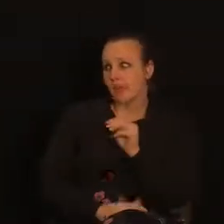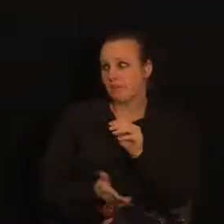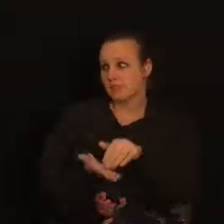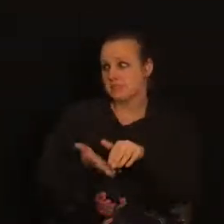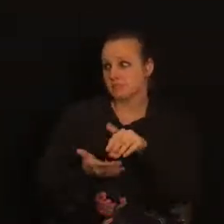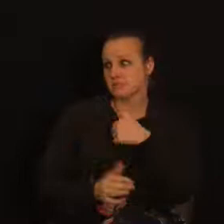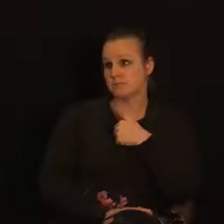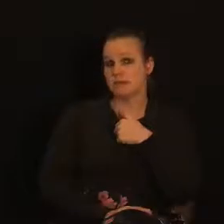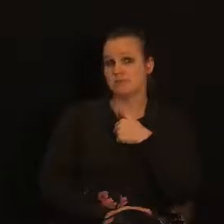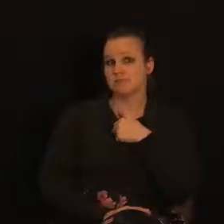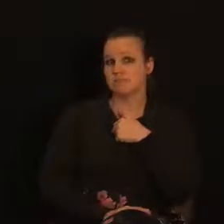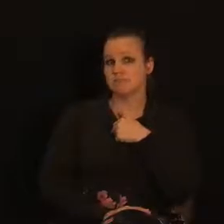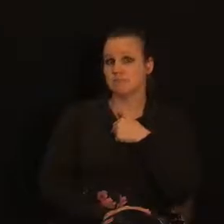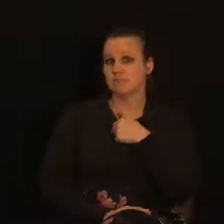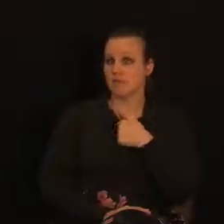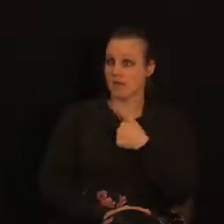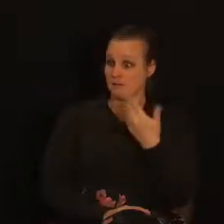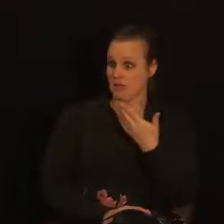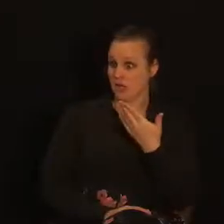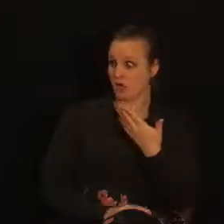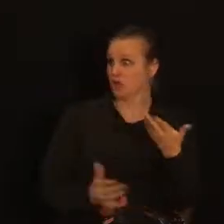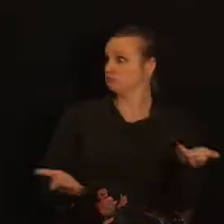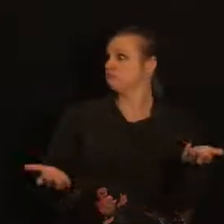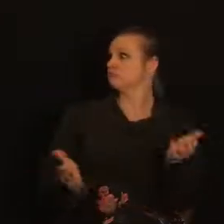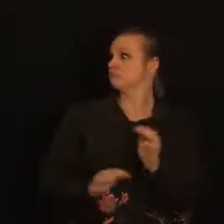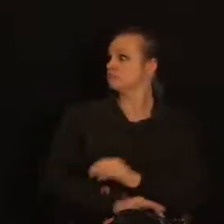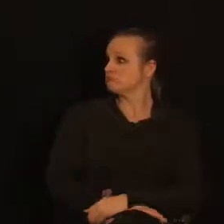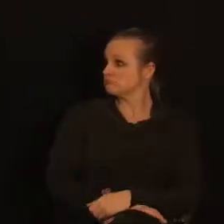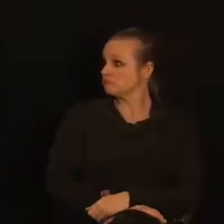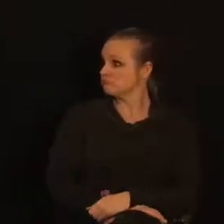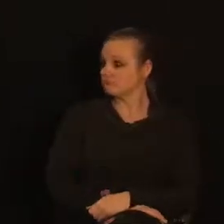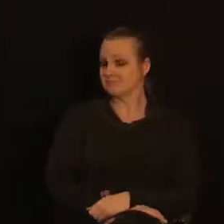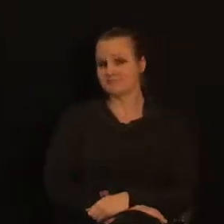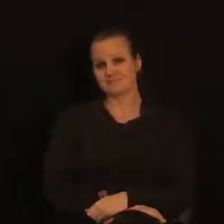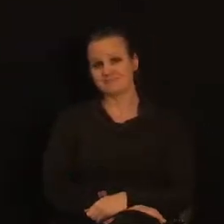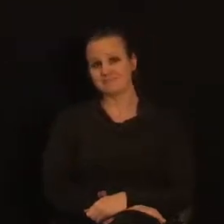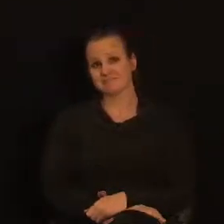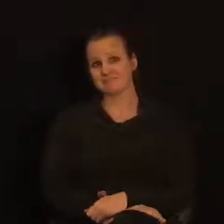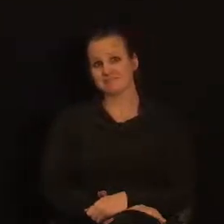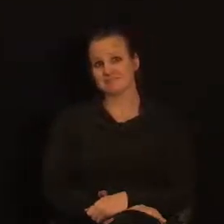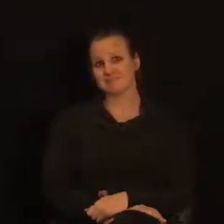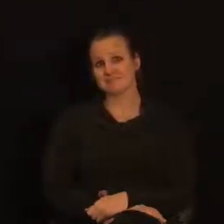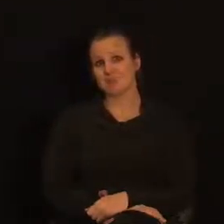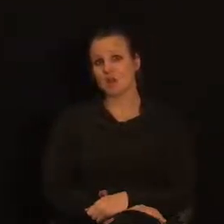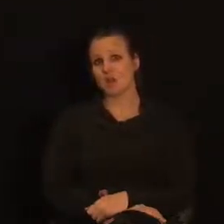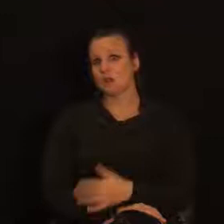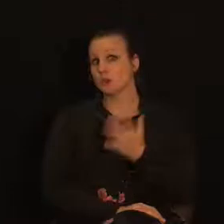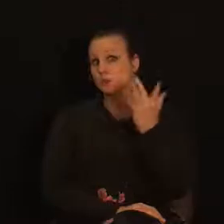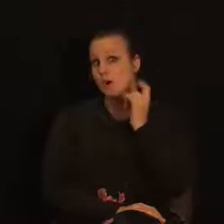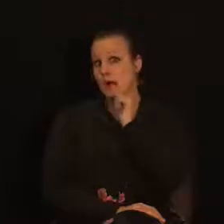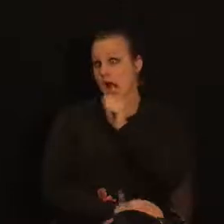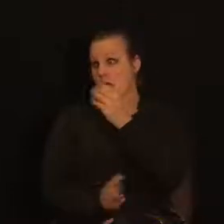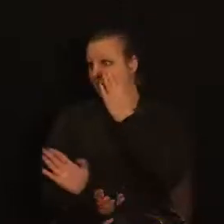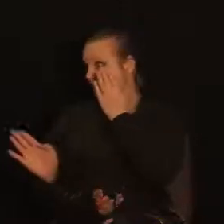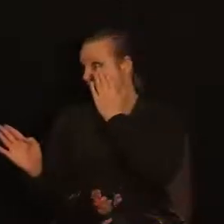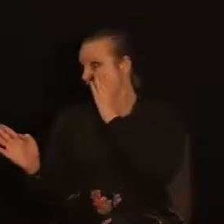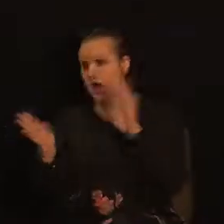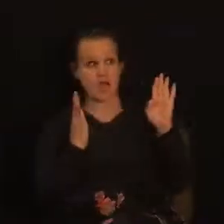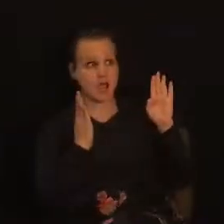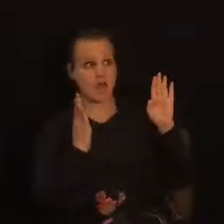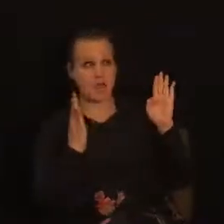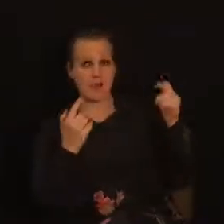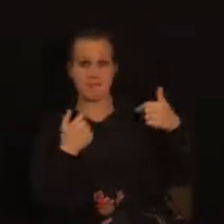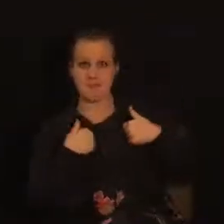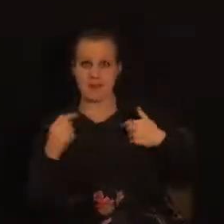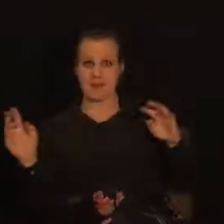me. Like, I'm here. You know, like, should your attention be on me now? And I get kind of irritated at